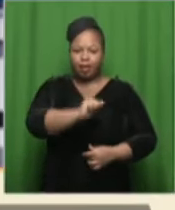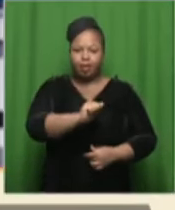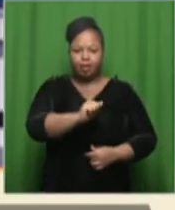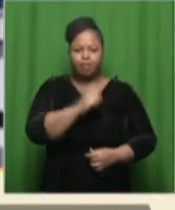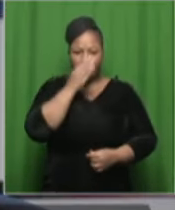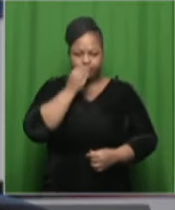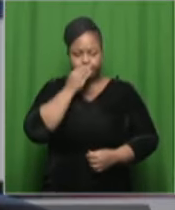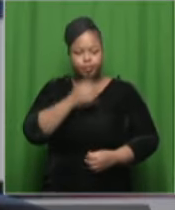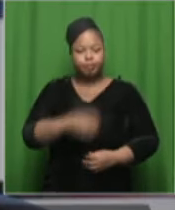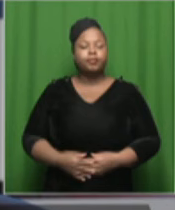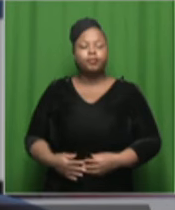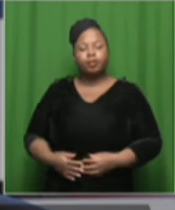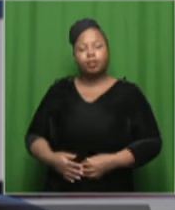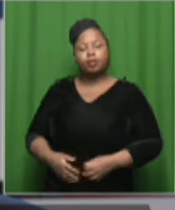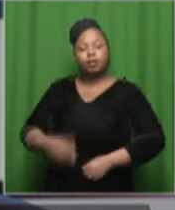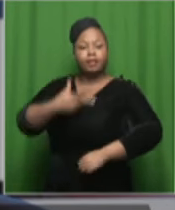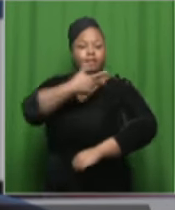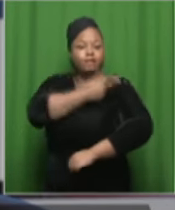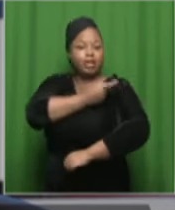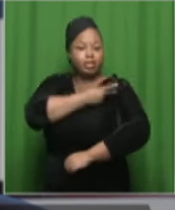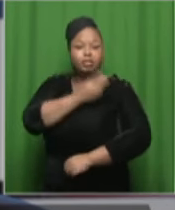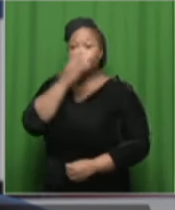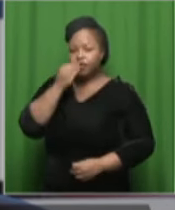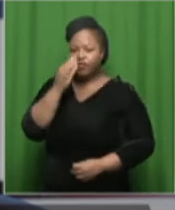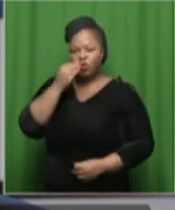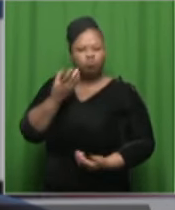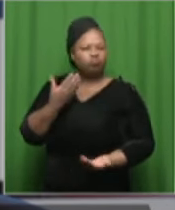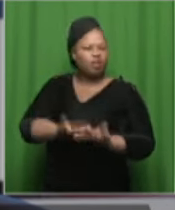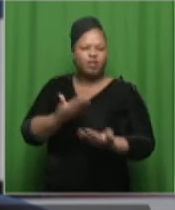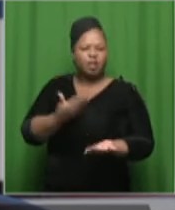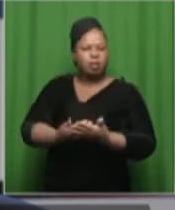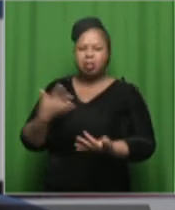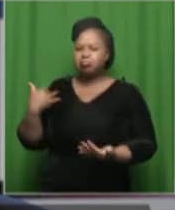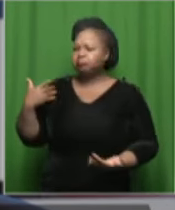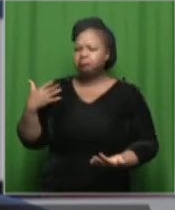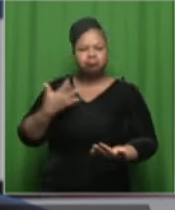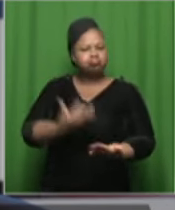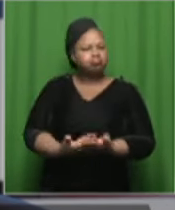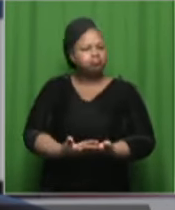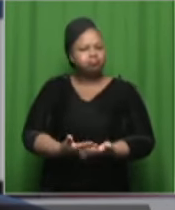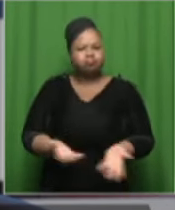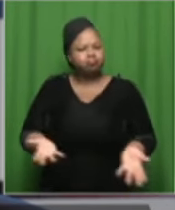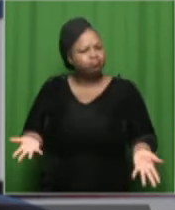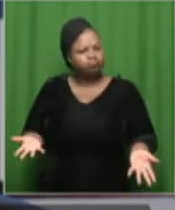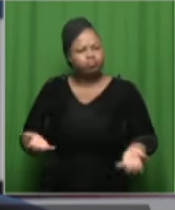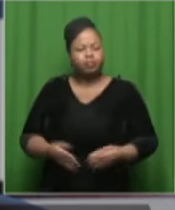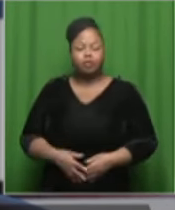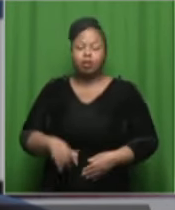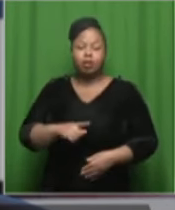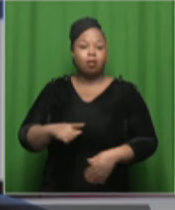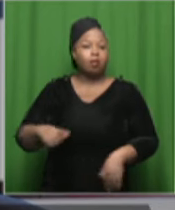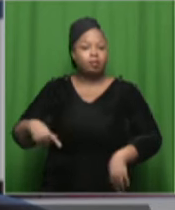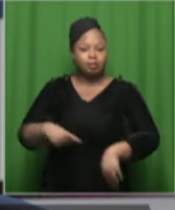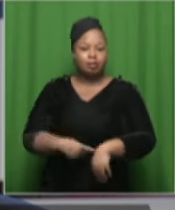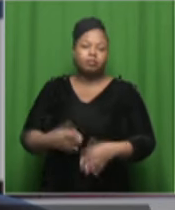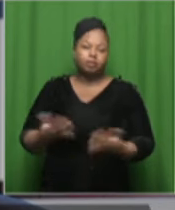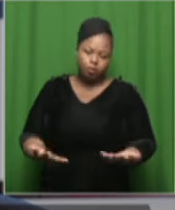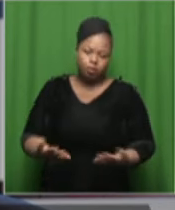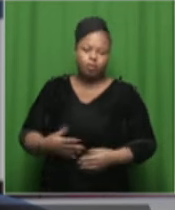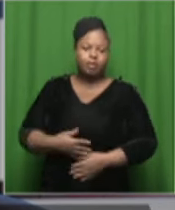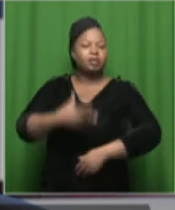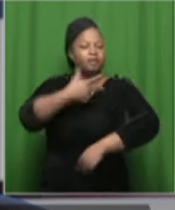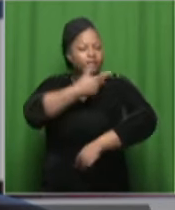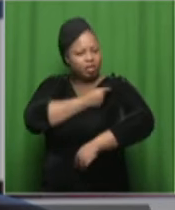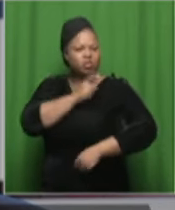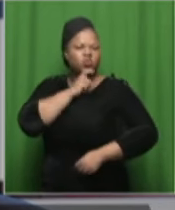available. Once again, the flu vaccine's always been available. So it's been a in the market a long time. So it's a tried and tested